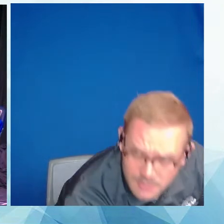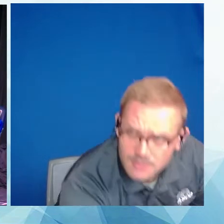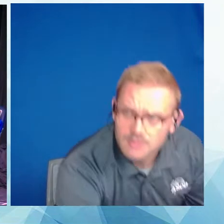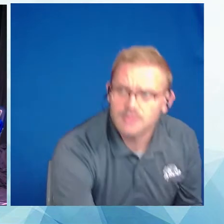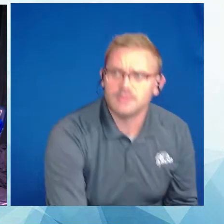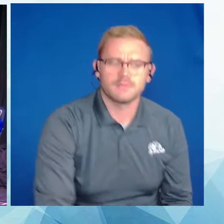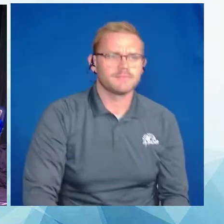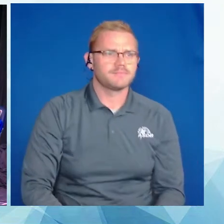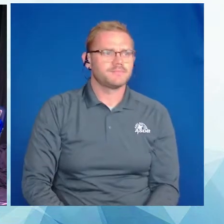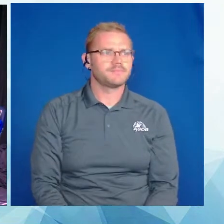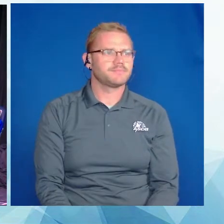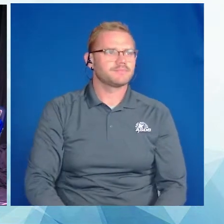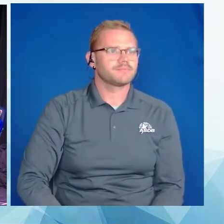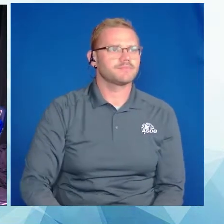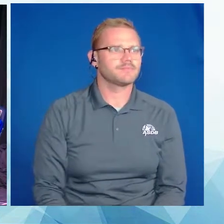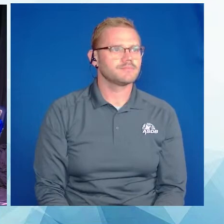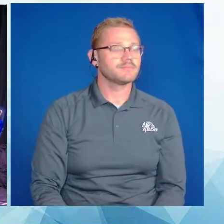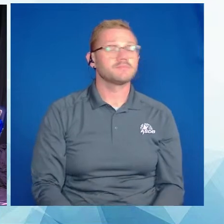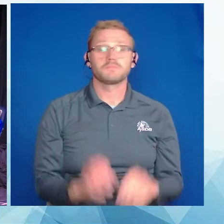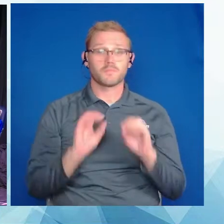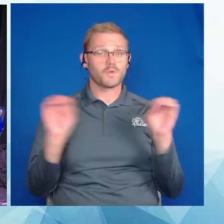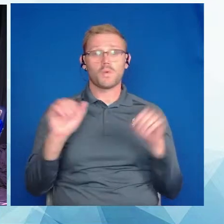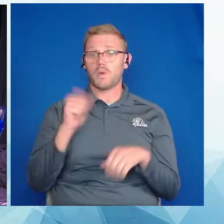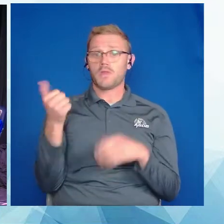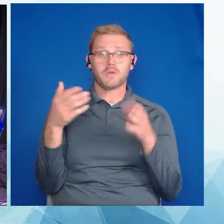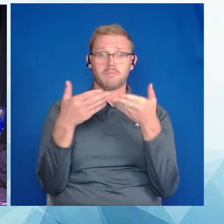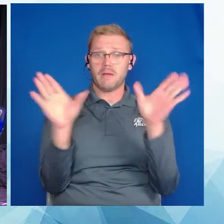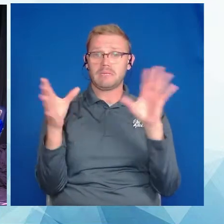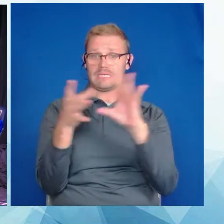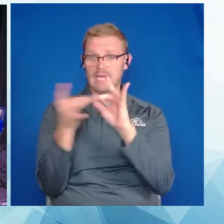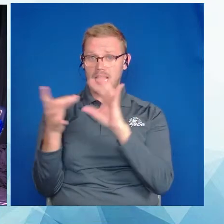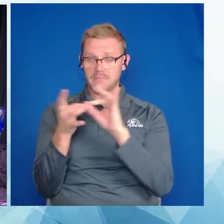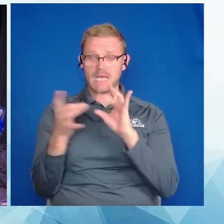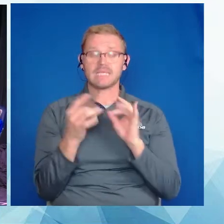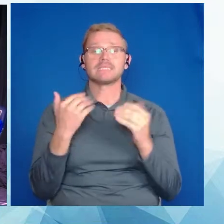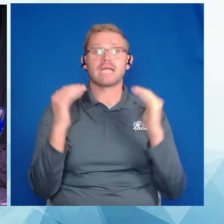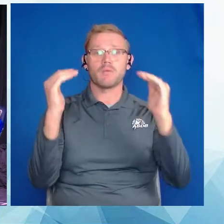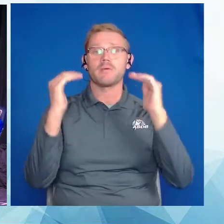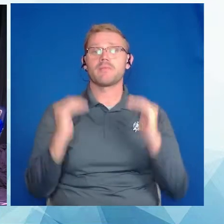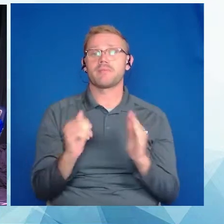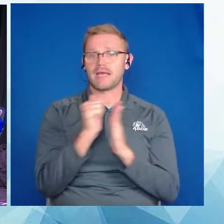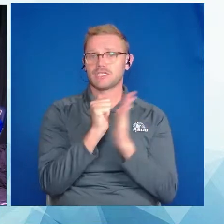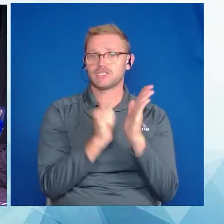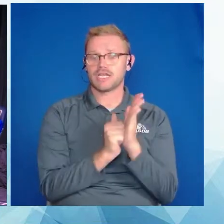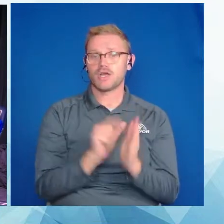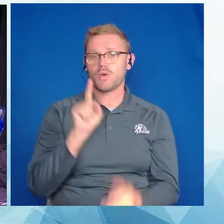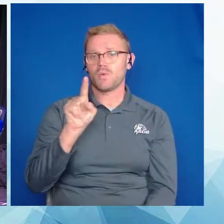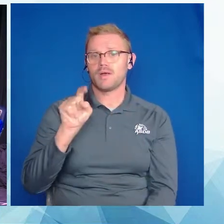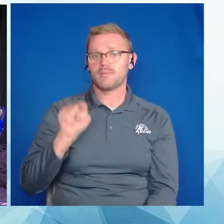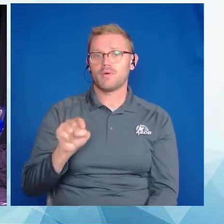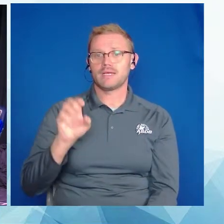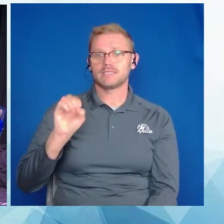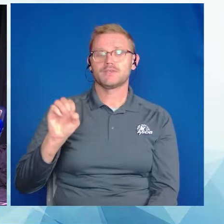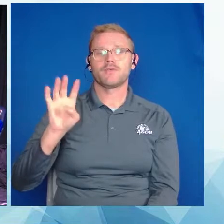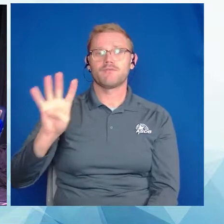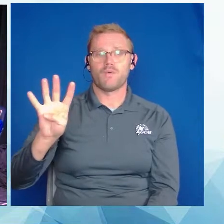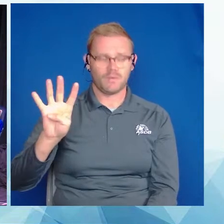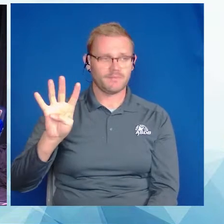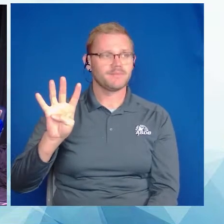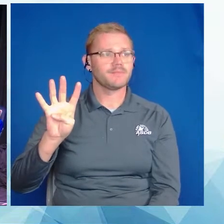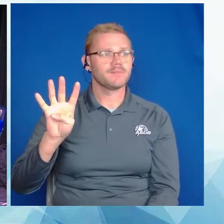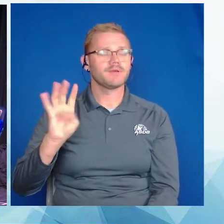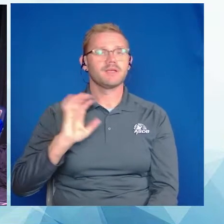No other comments. With no other public comments, we will move on to agenda item 1.04,